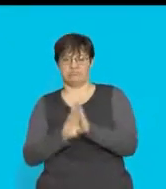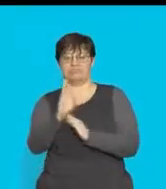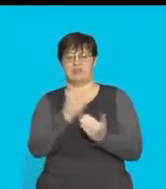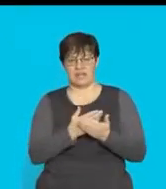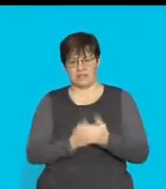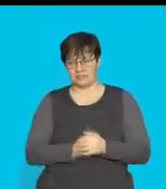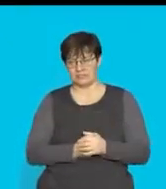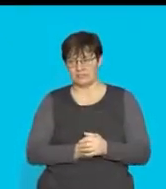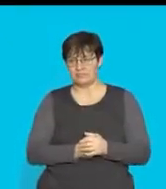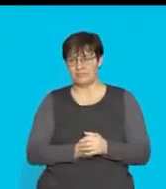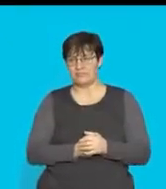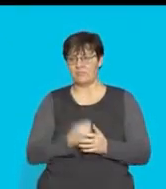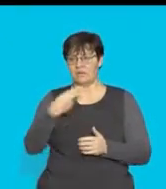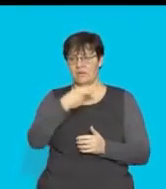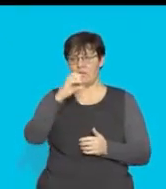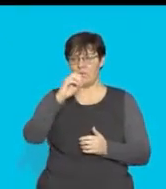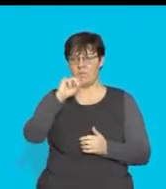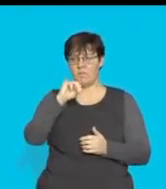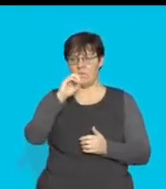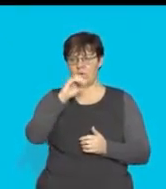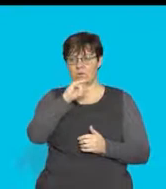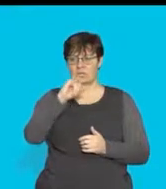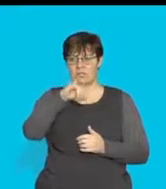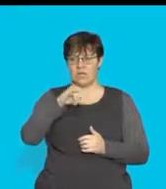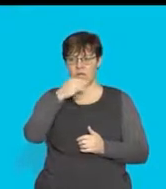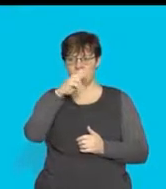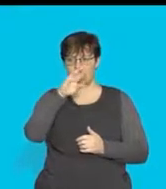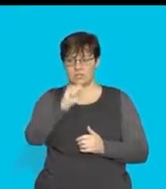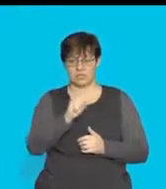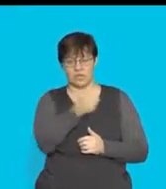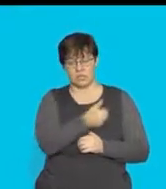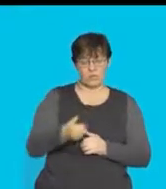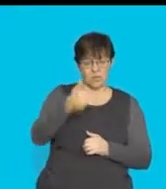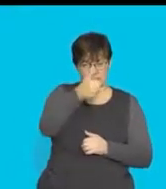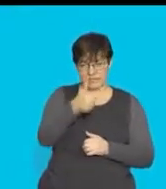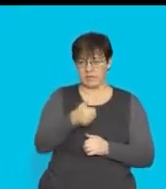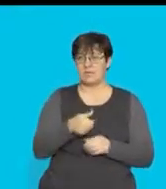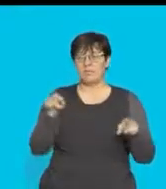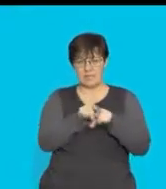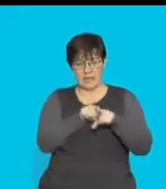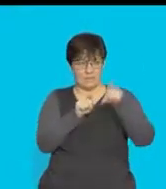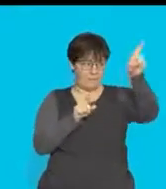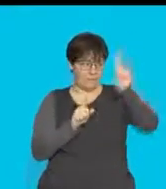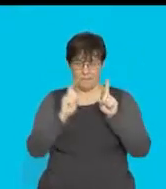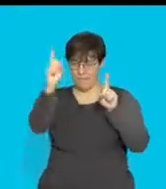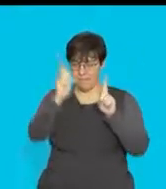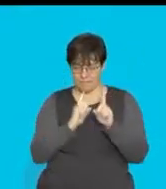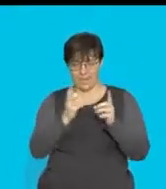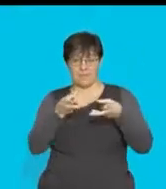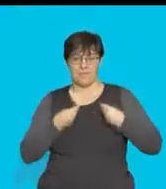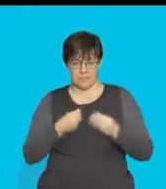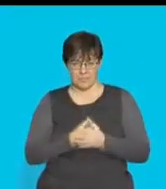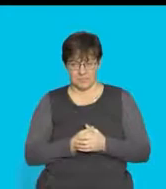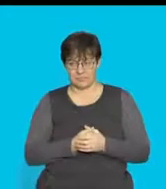Again, the word homozygous dominant would refer to an allele that has, again, the same allele present from both